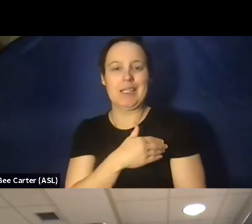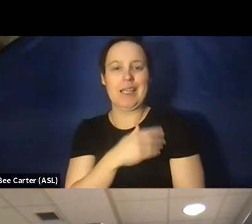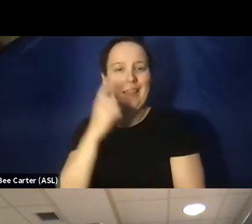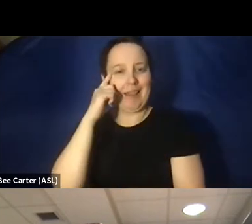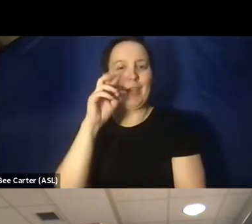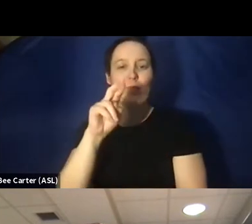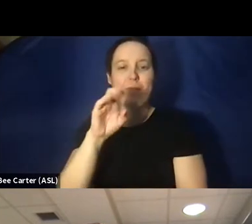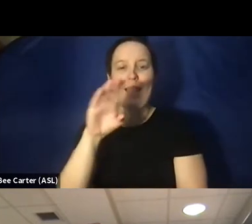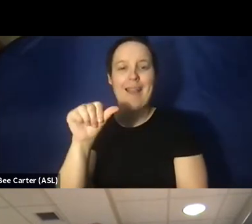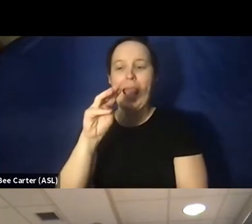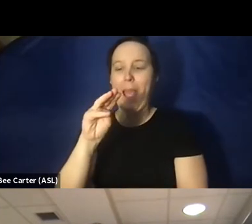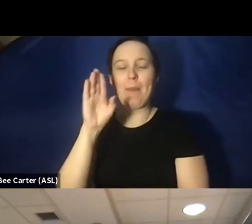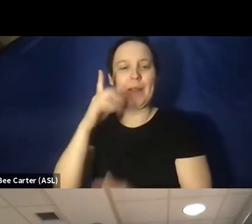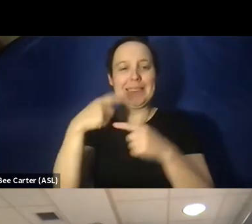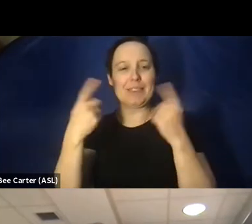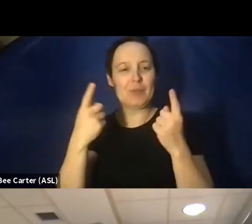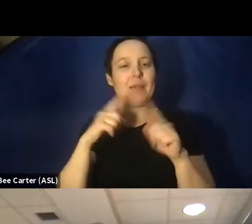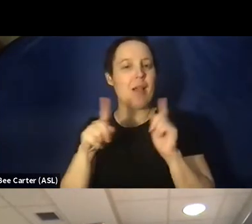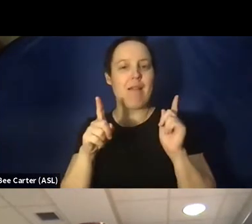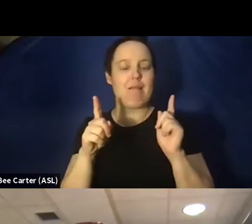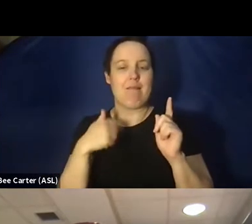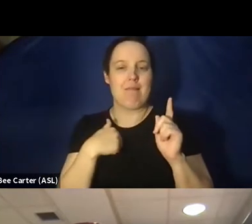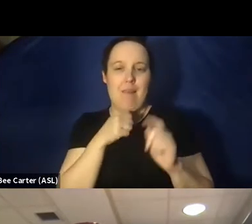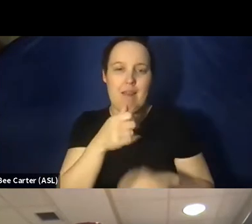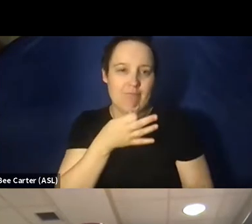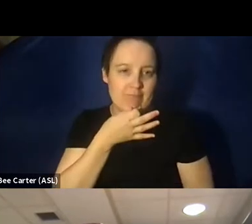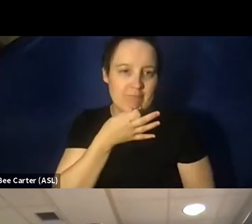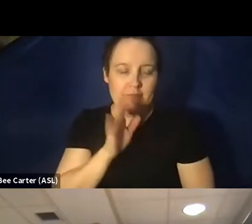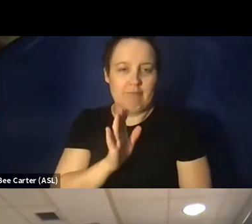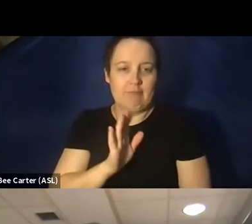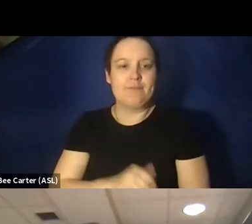me. But I'm so curious because, you know,